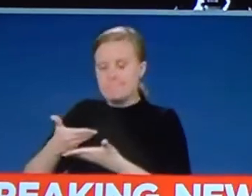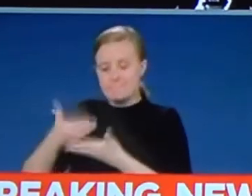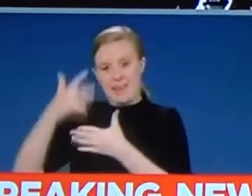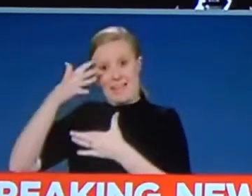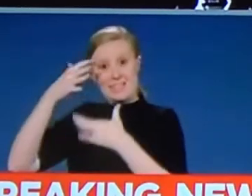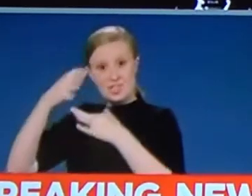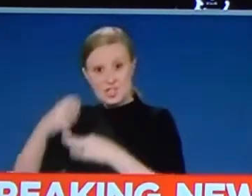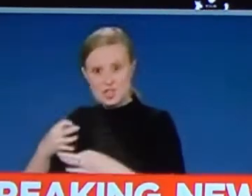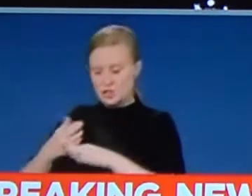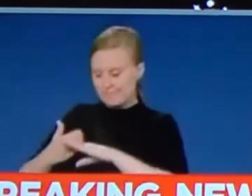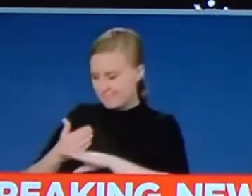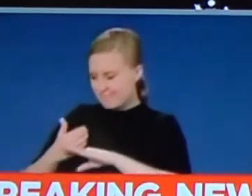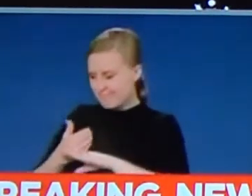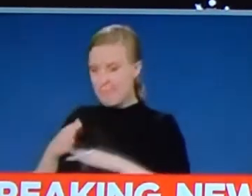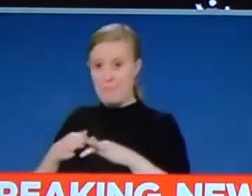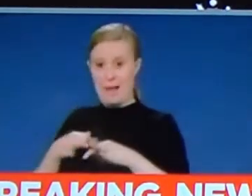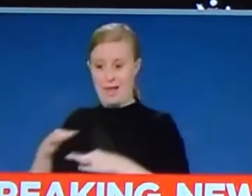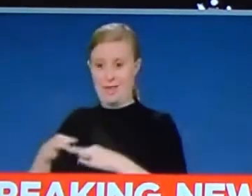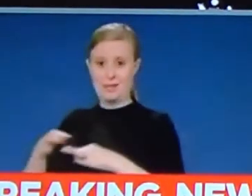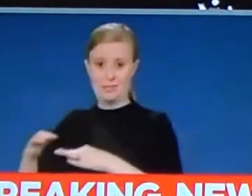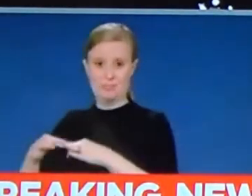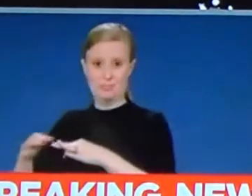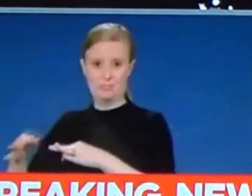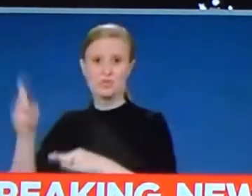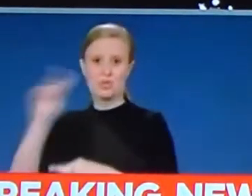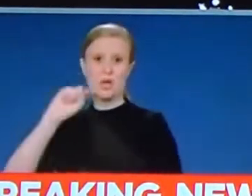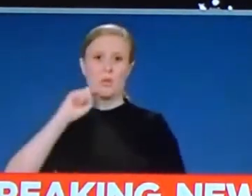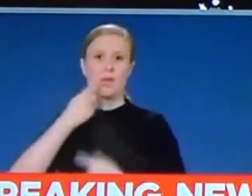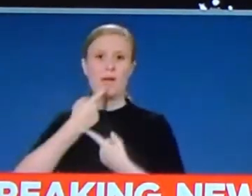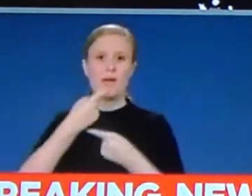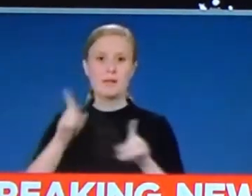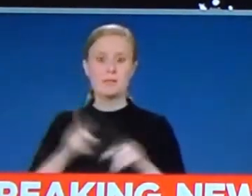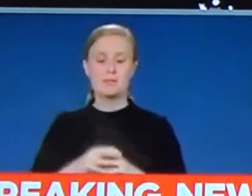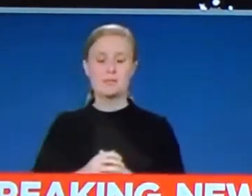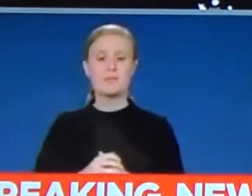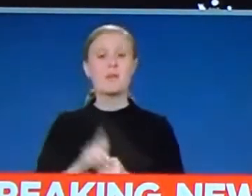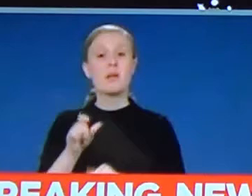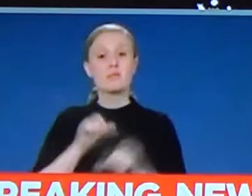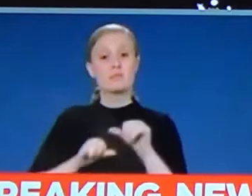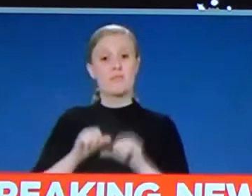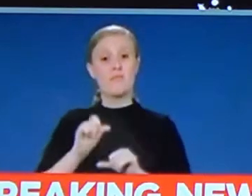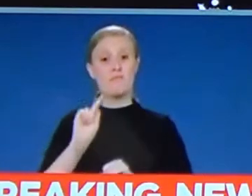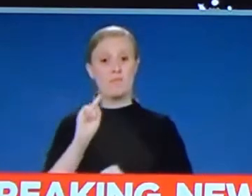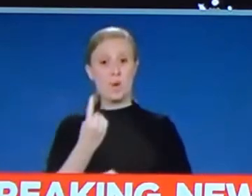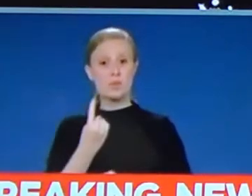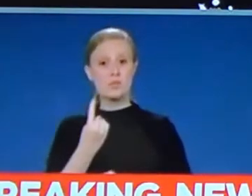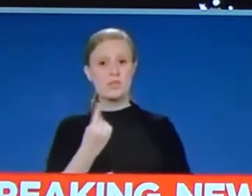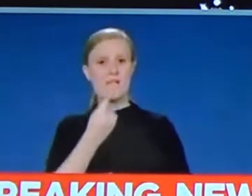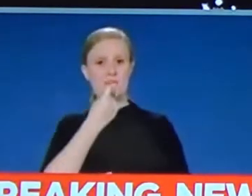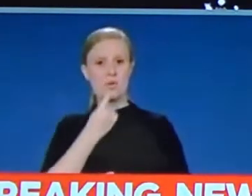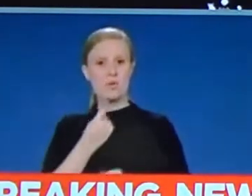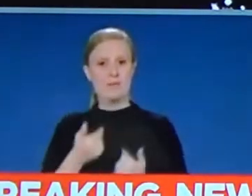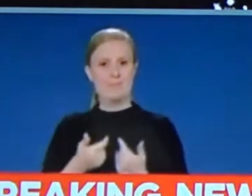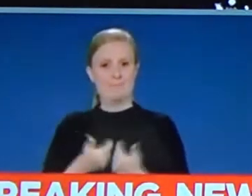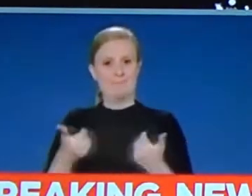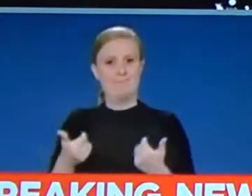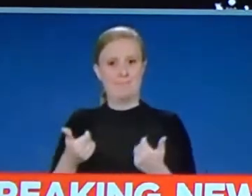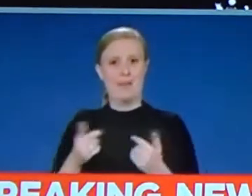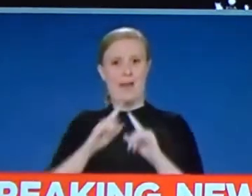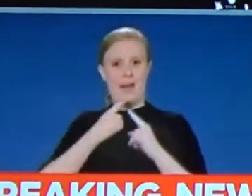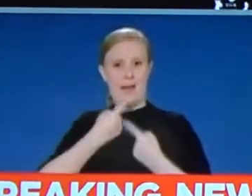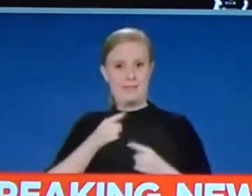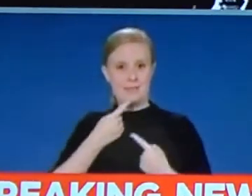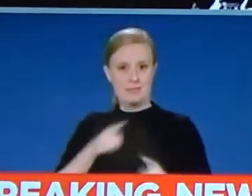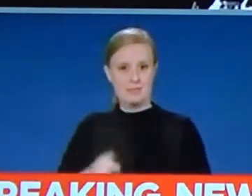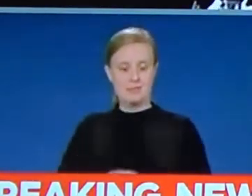before I do that, I'd just like to run through a few things. 10 weeks ago, this